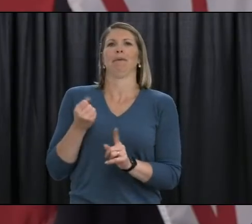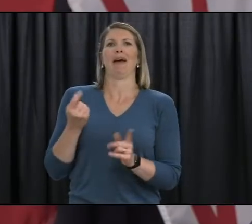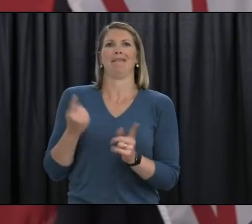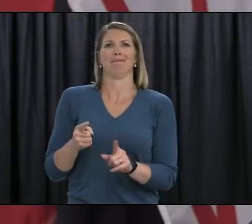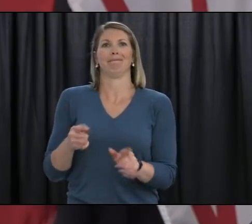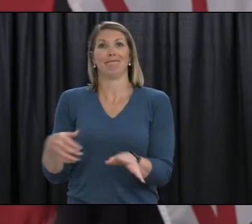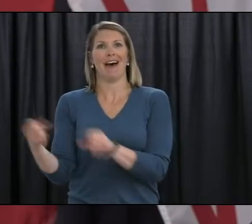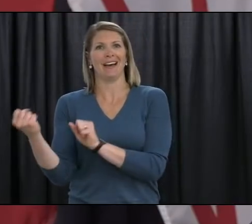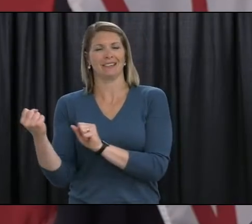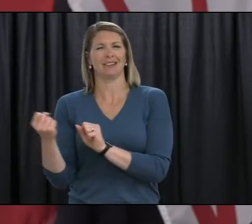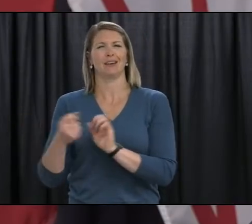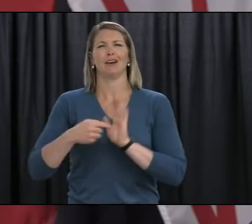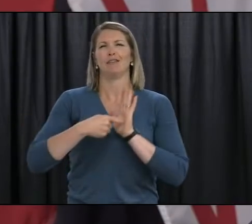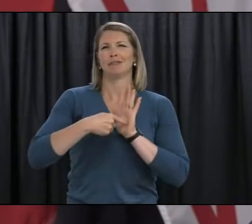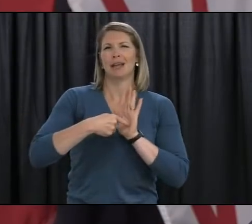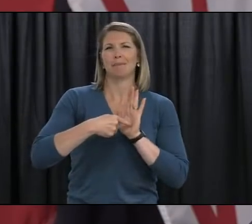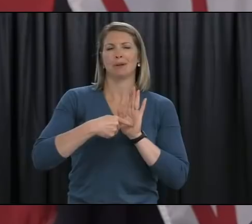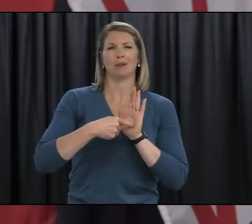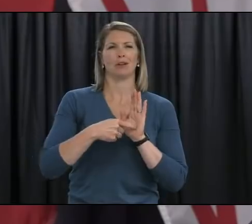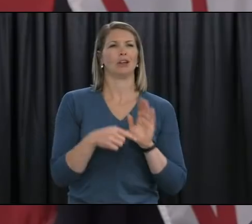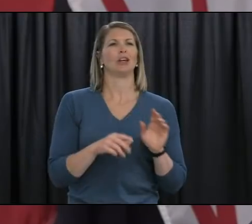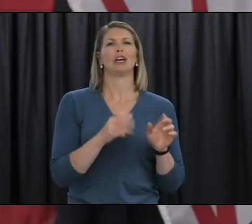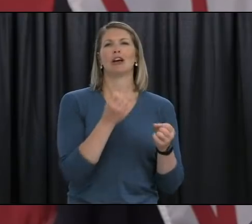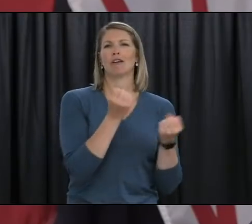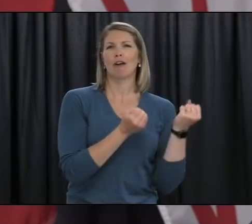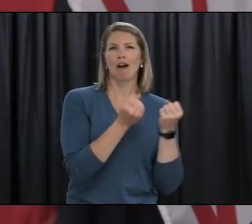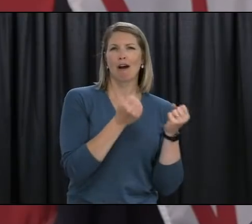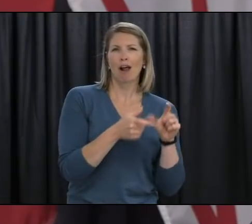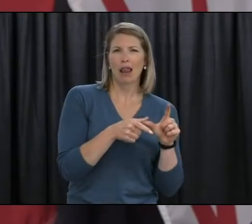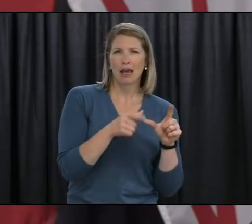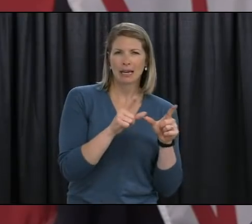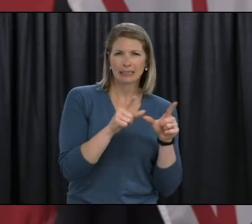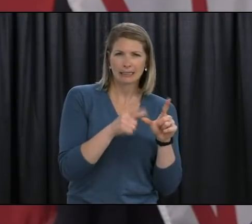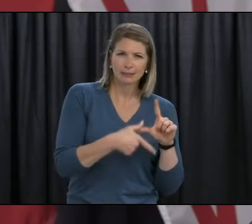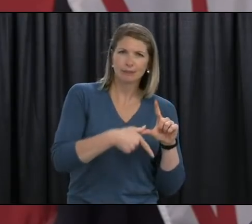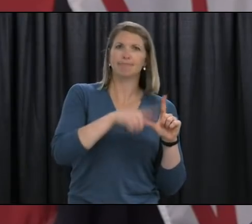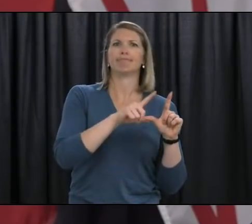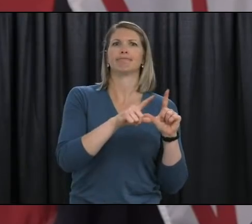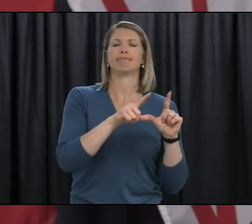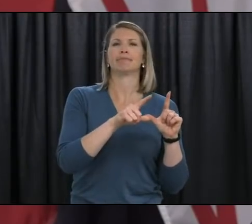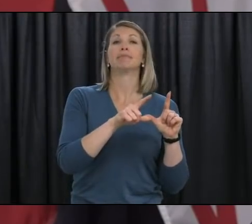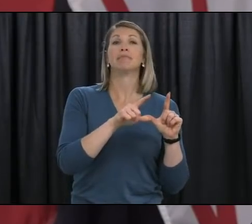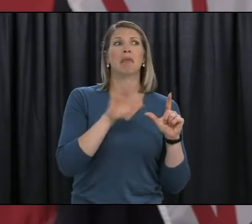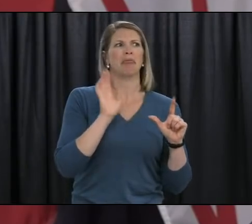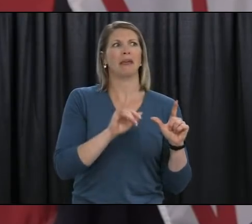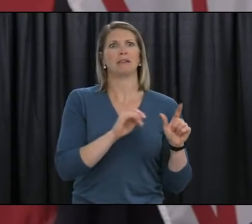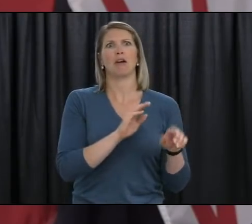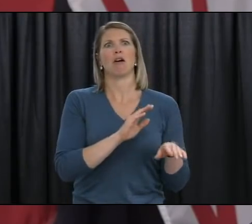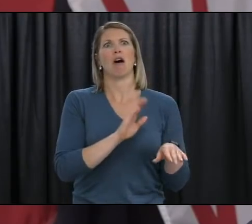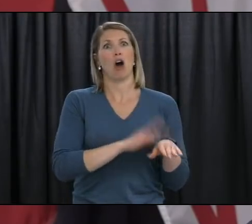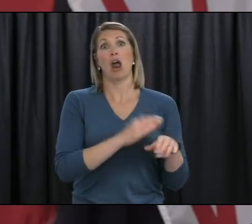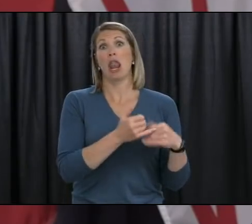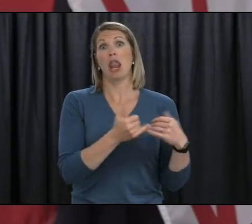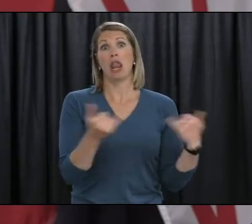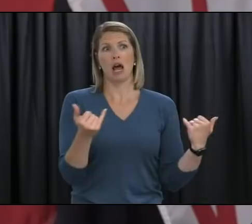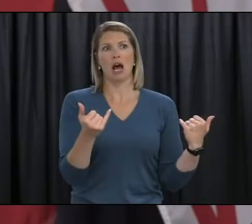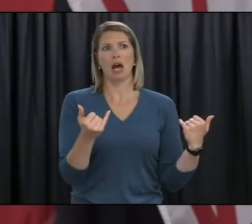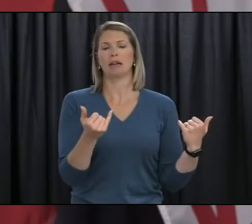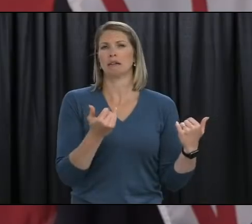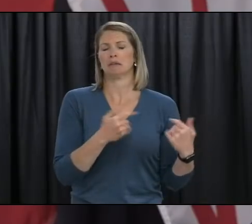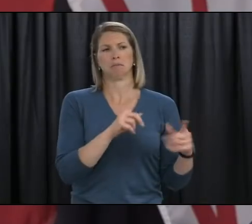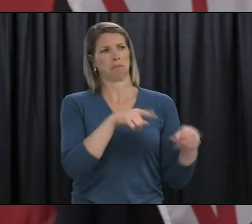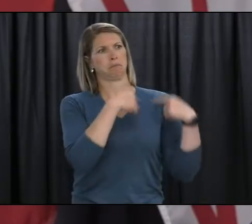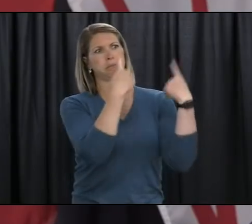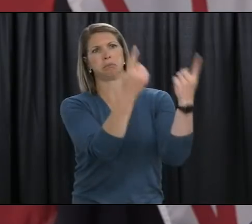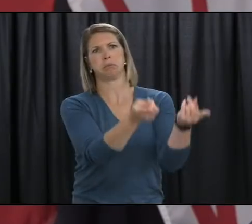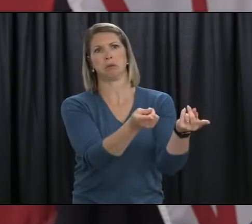as I just mentioned, around vehicle renewals and driver's license renewals and others, they've been around for a while, but we're seeing now that are people